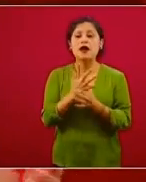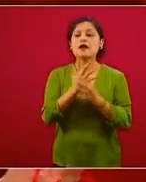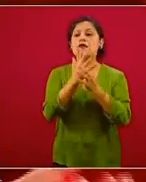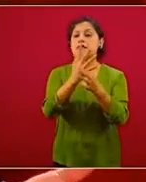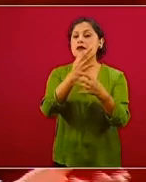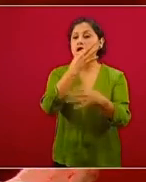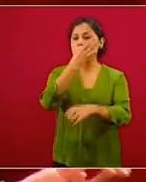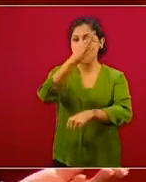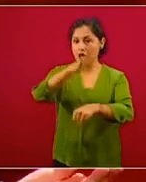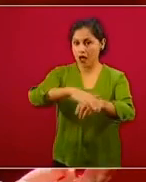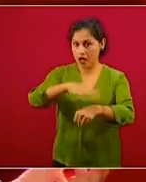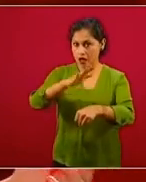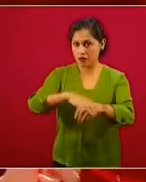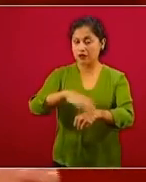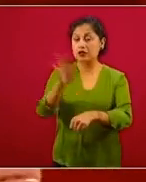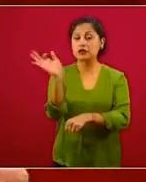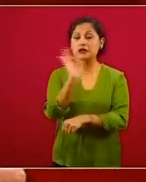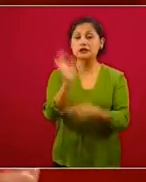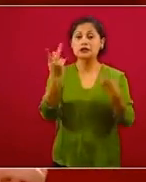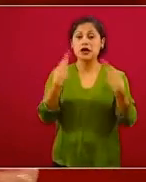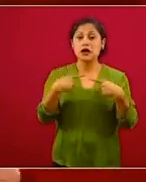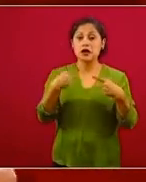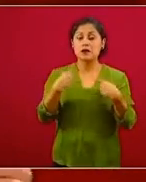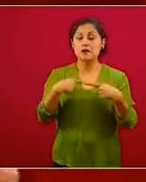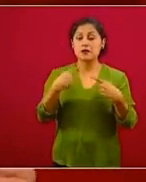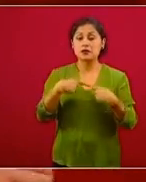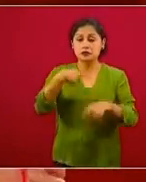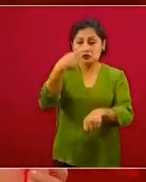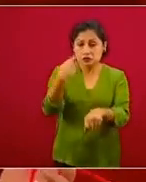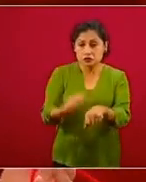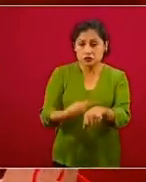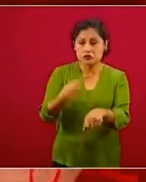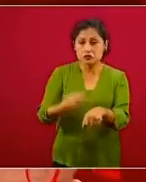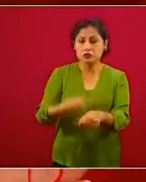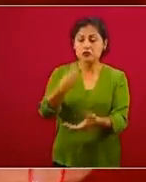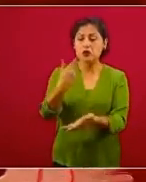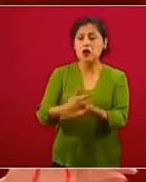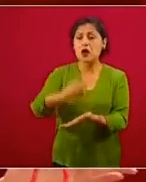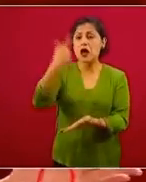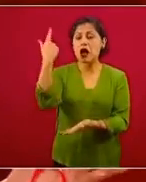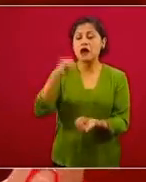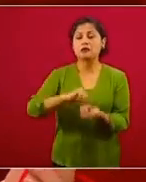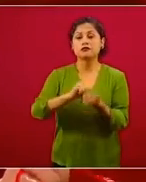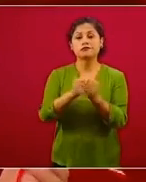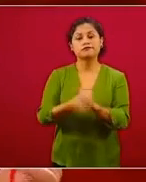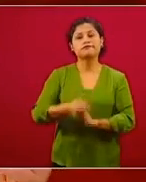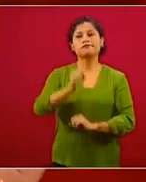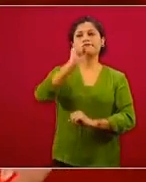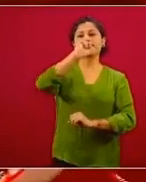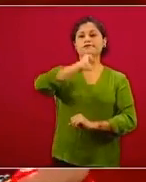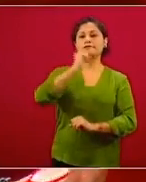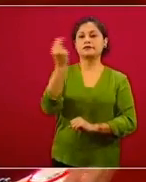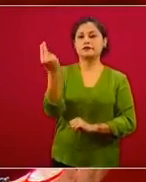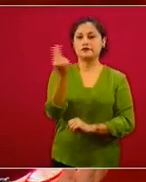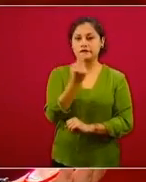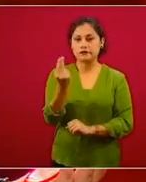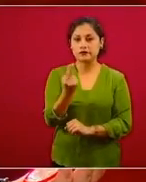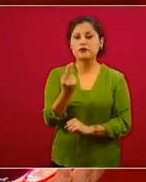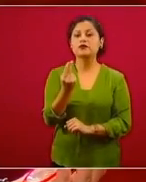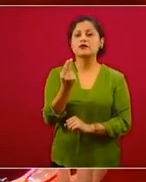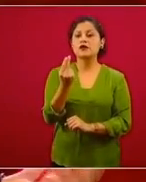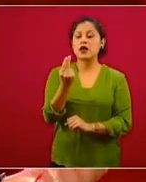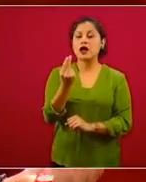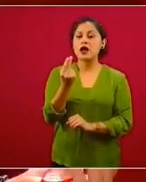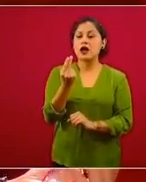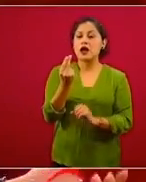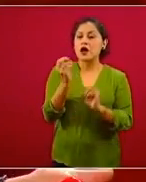you were saying that could come to pass? Or are we going to have another spike